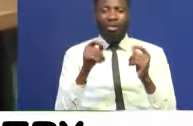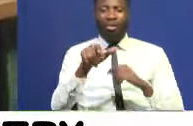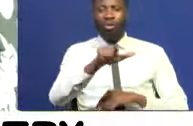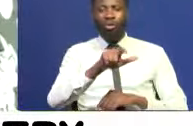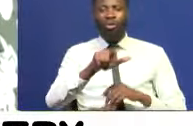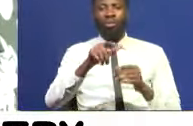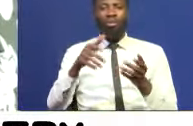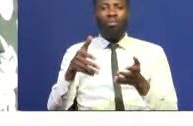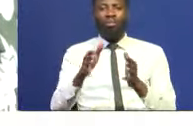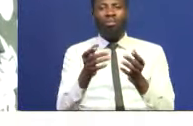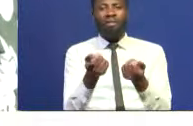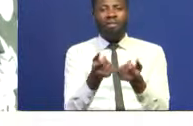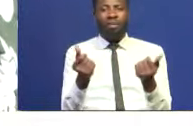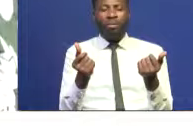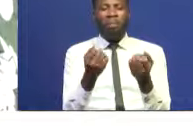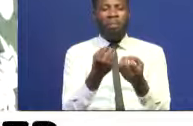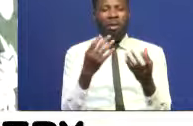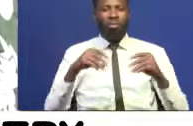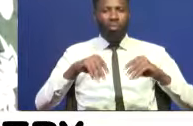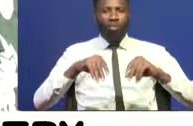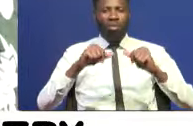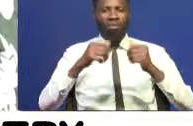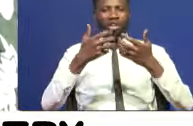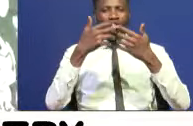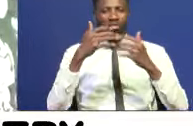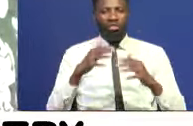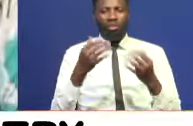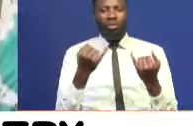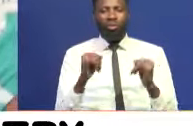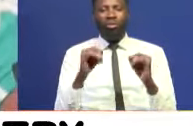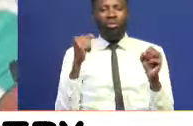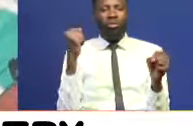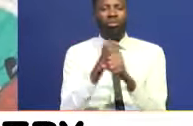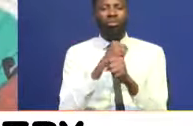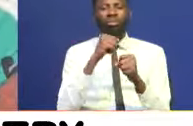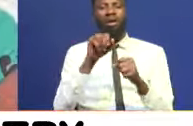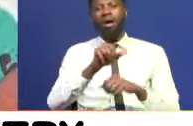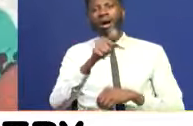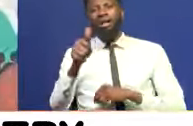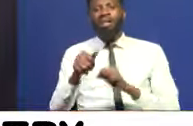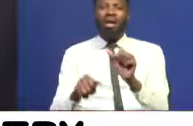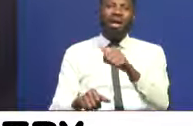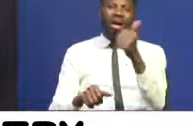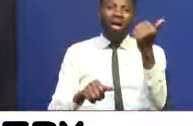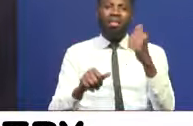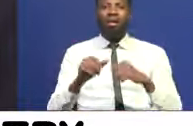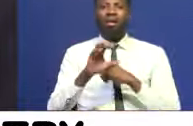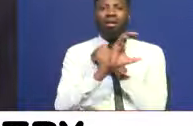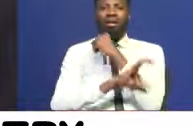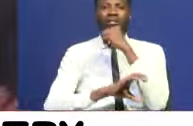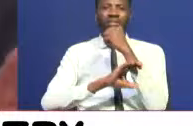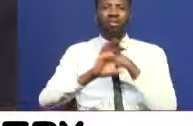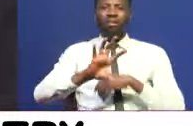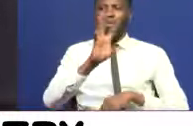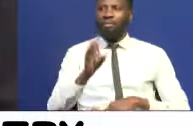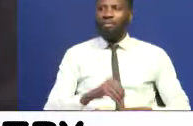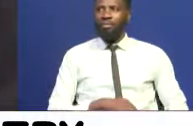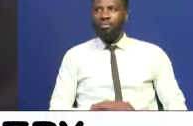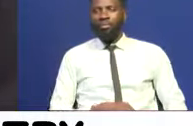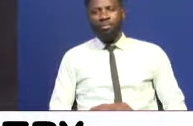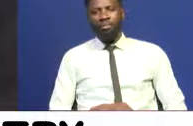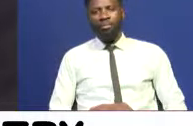opportunities, many qualified engineers are being forced to seek jobs in other African countries. Expertise that we